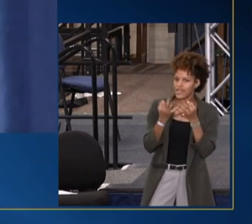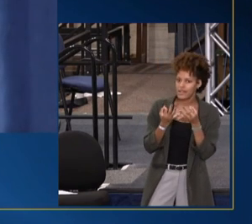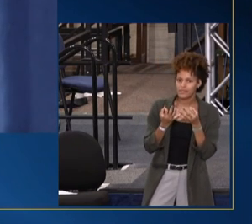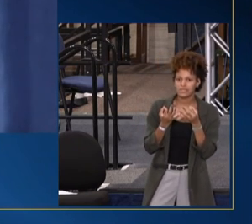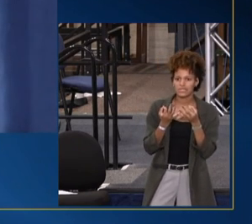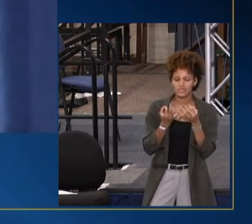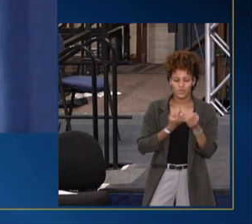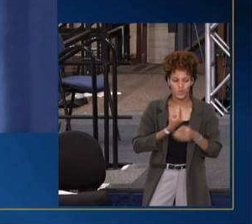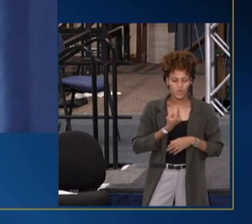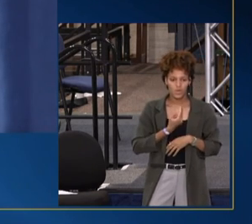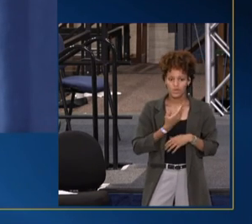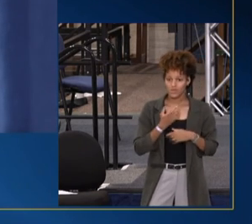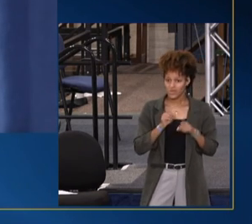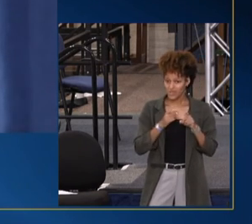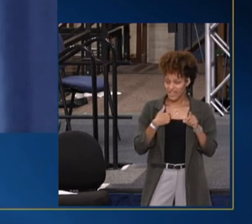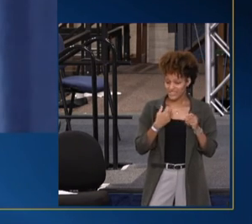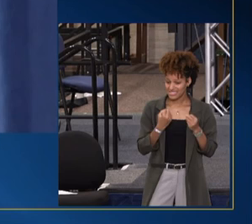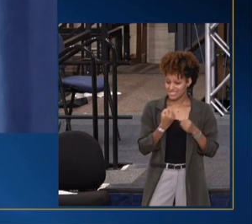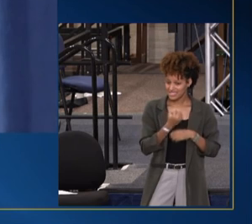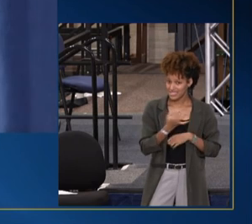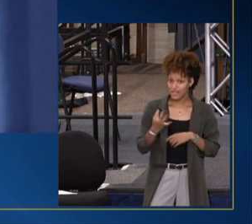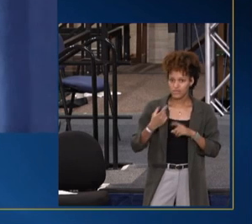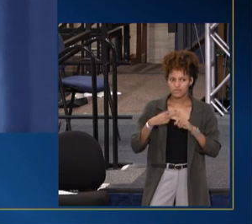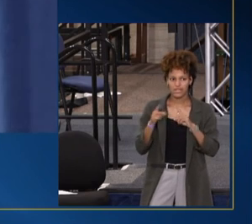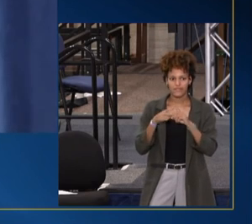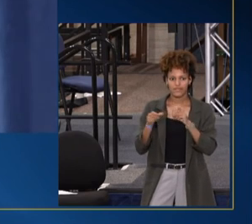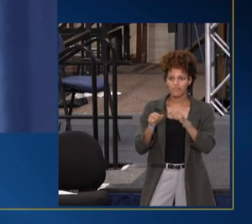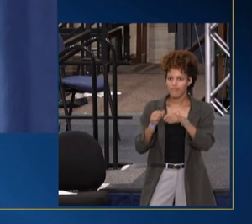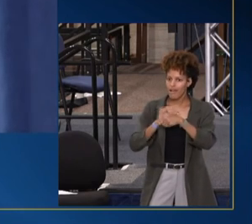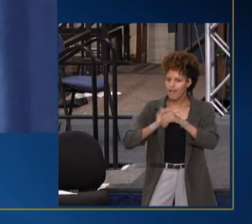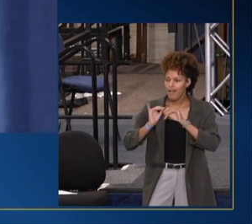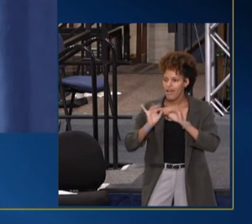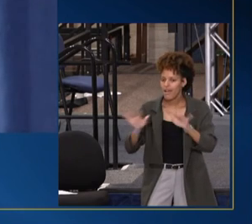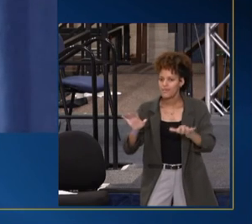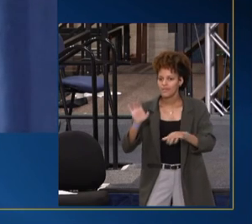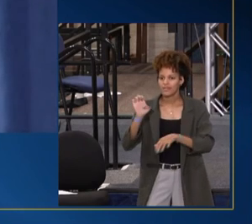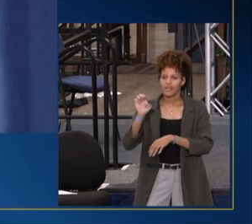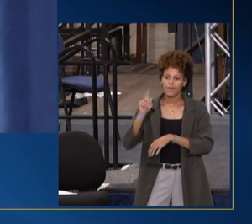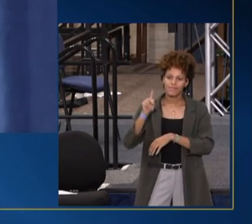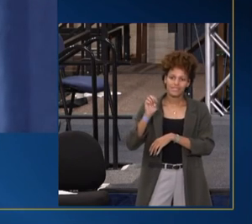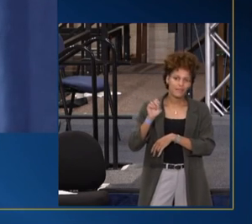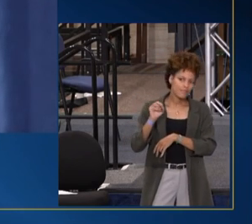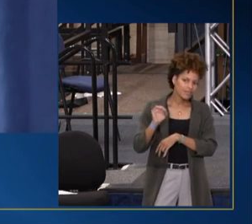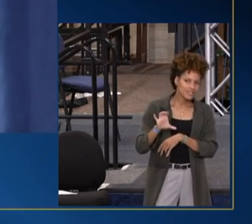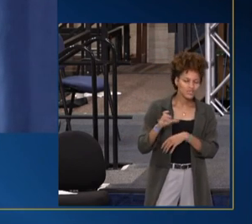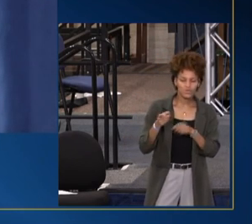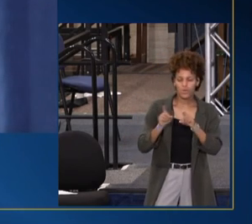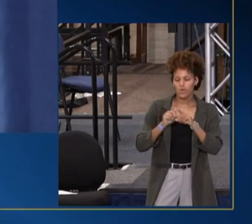of several pandemics, epidemics, and all of those things. And so